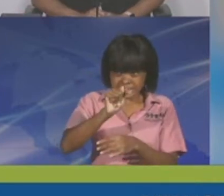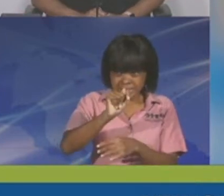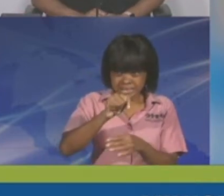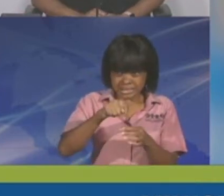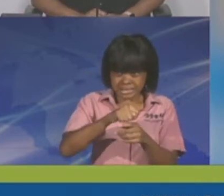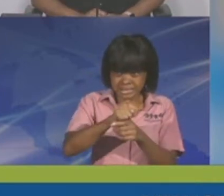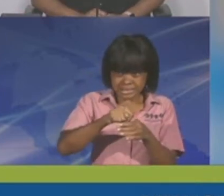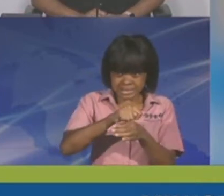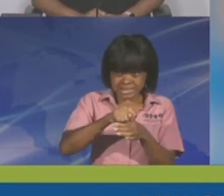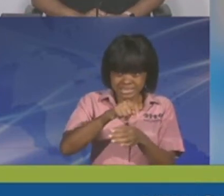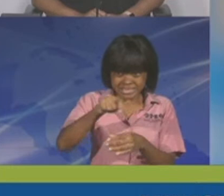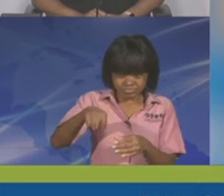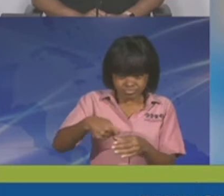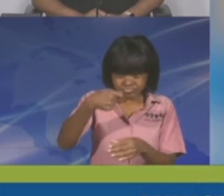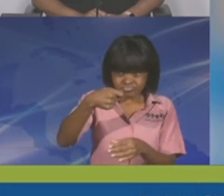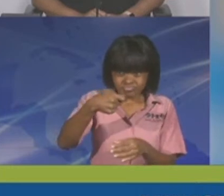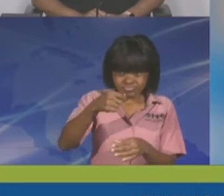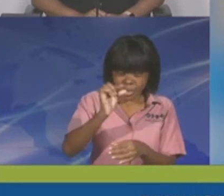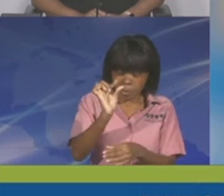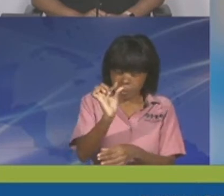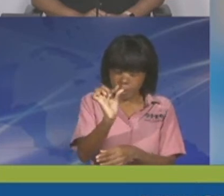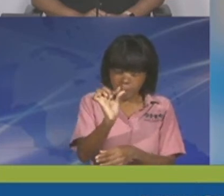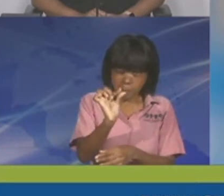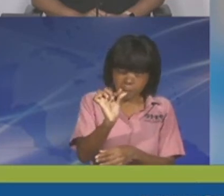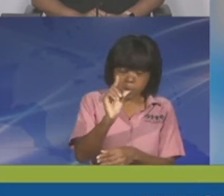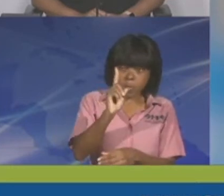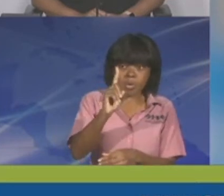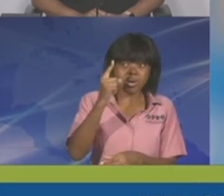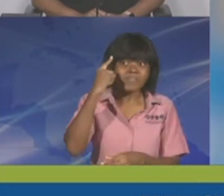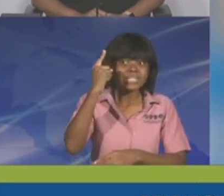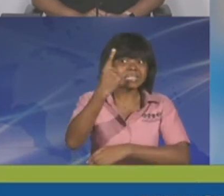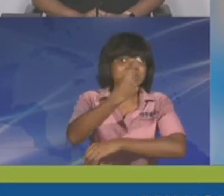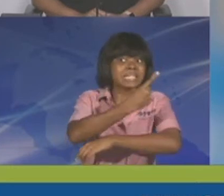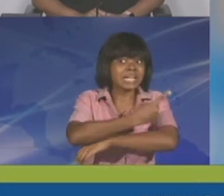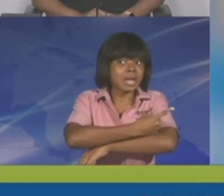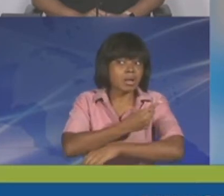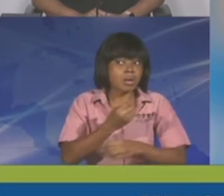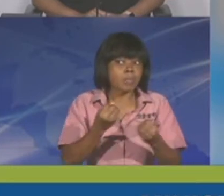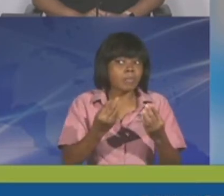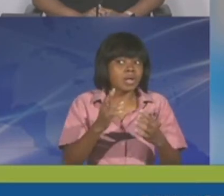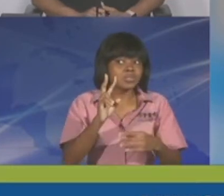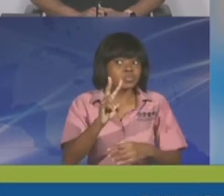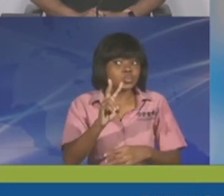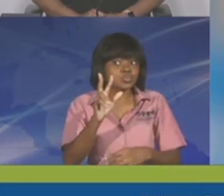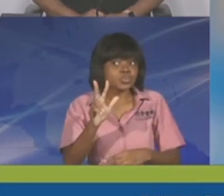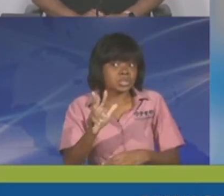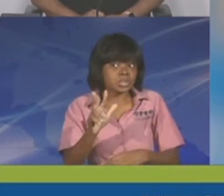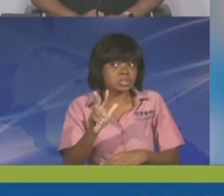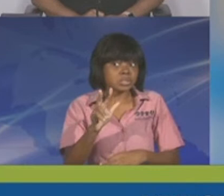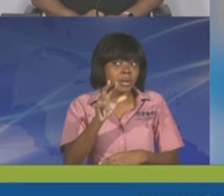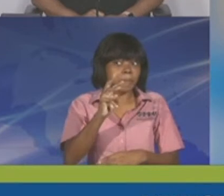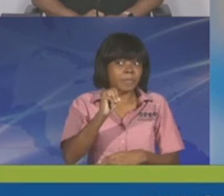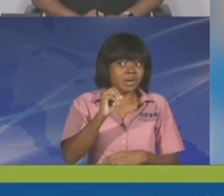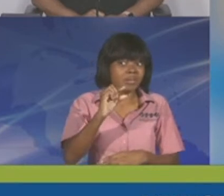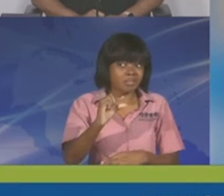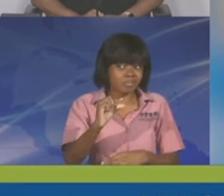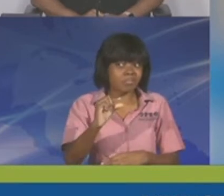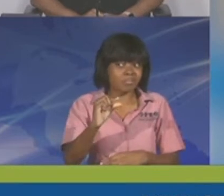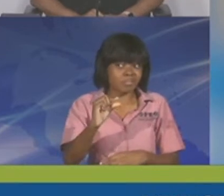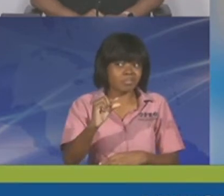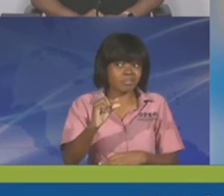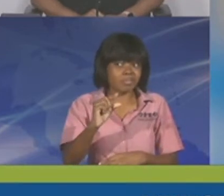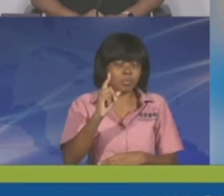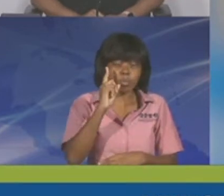translates to roughly 2,300 milligrams of sodium. Table salt has roughly 2,300 milligrams of